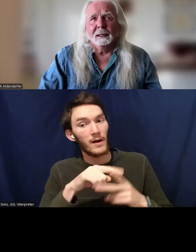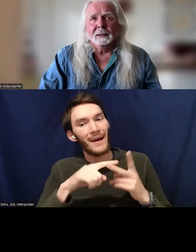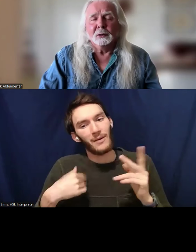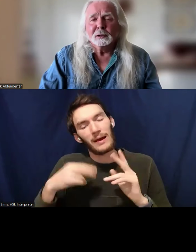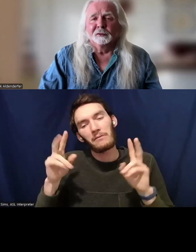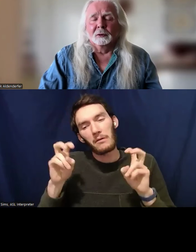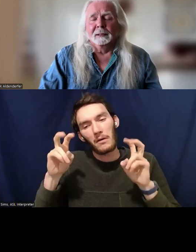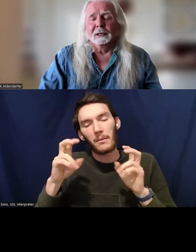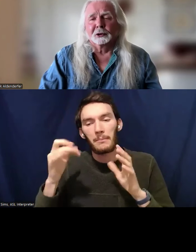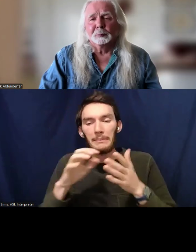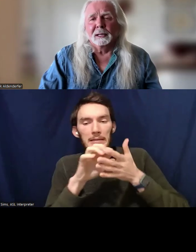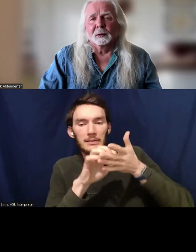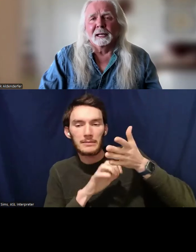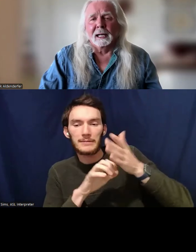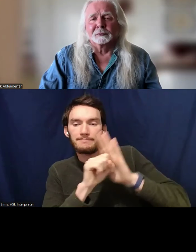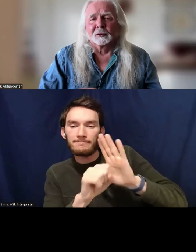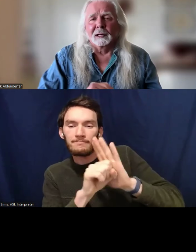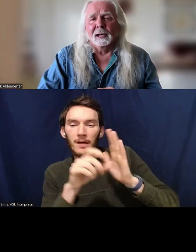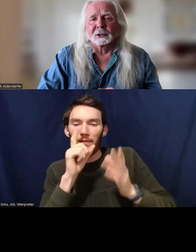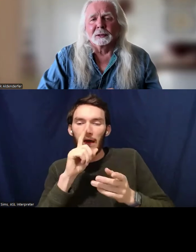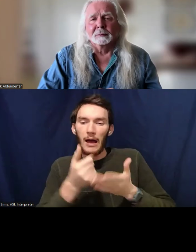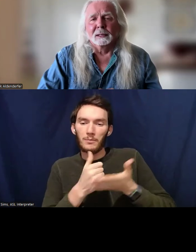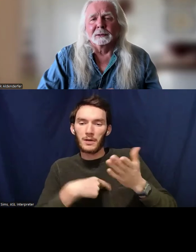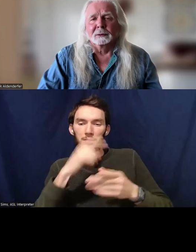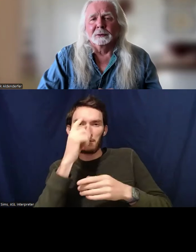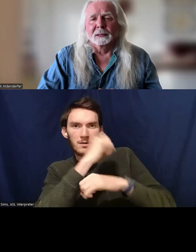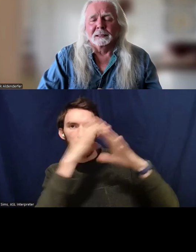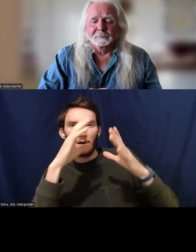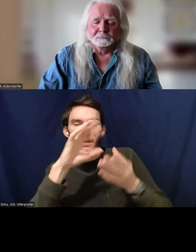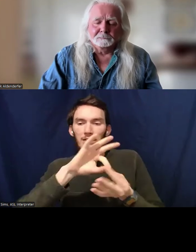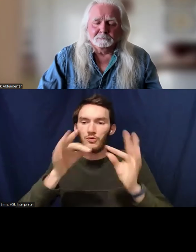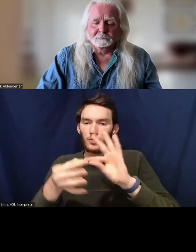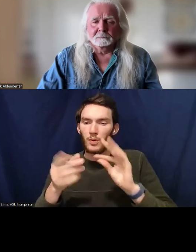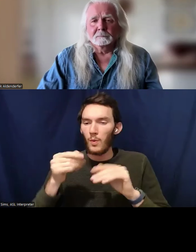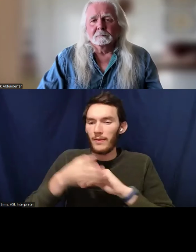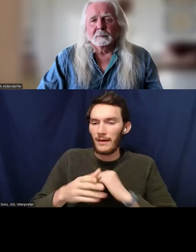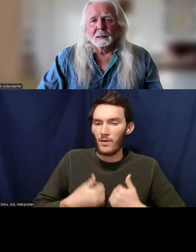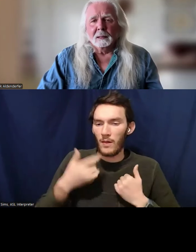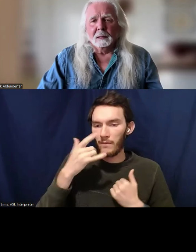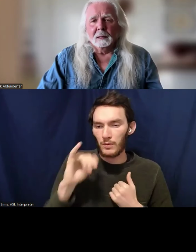be useful in interpreting what that afterlife actually might look like.